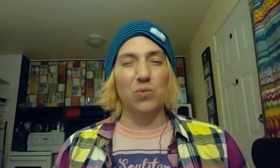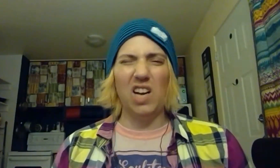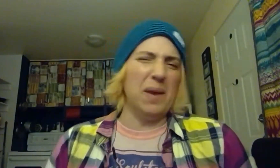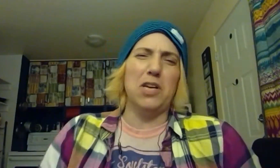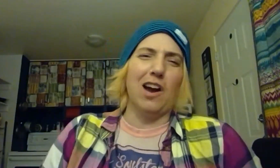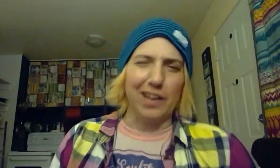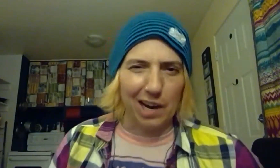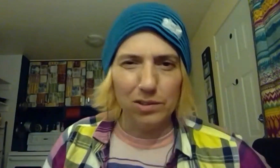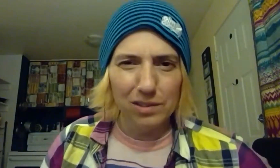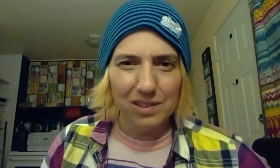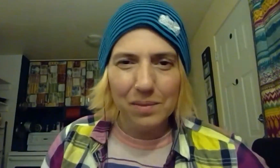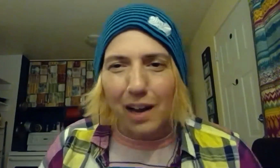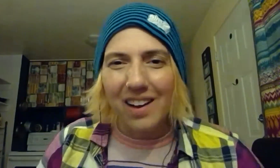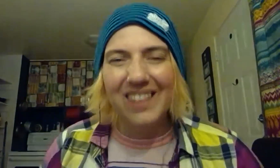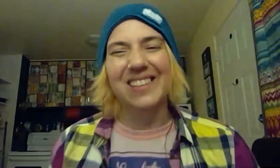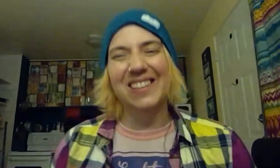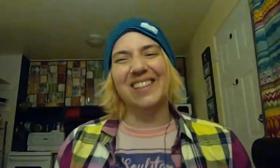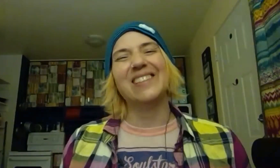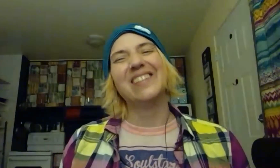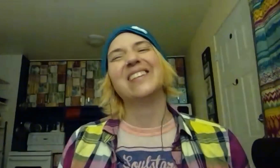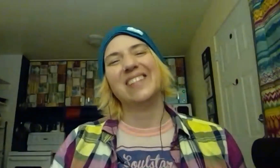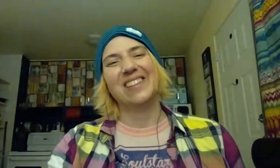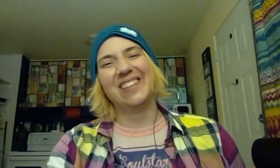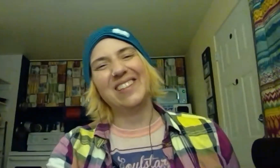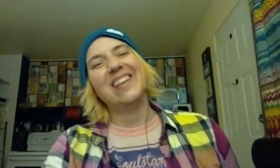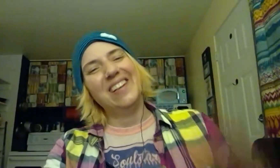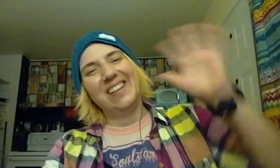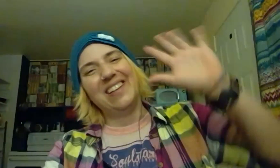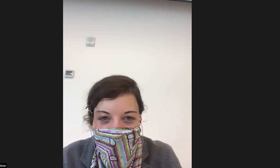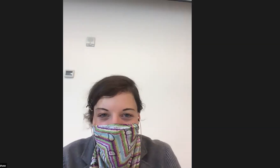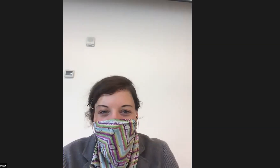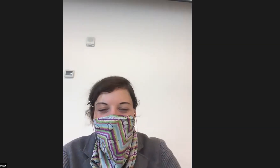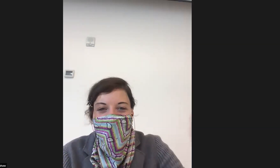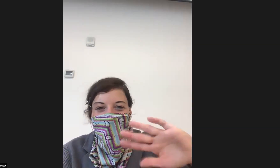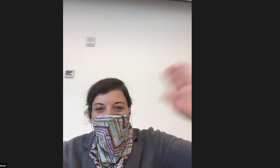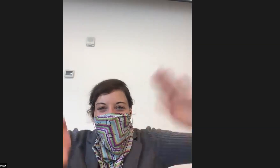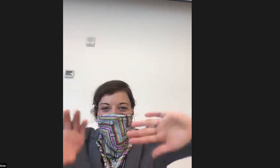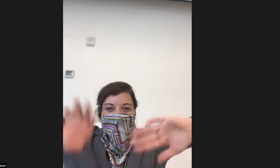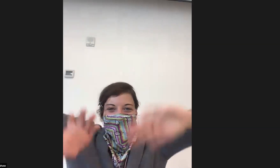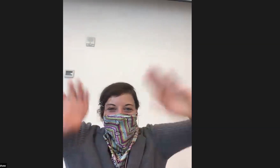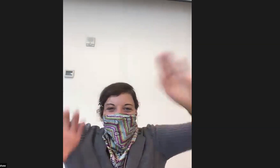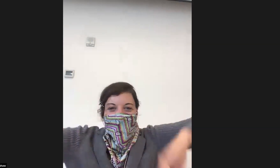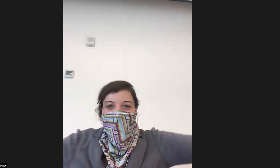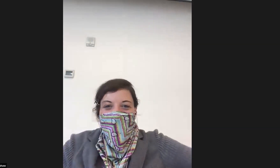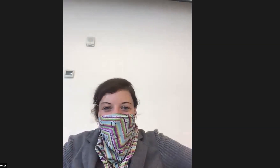Well, maybe not right now. It was good talking to you. But... I hope I crash into you sometime in person. Yeah. Have a wonderful